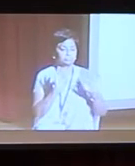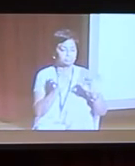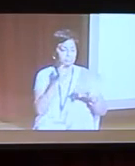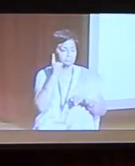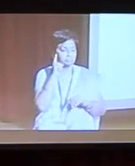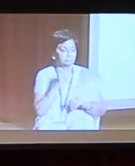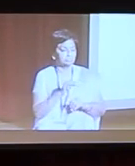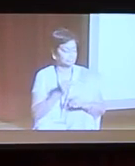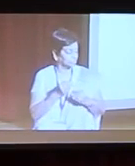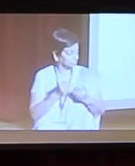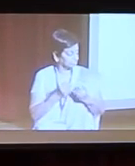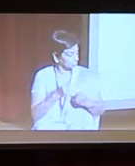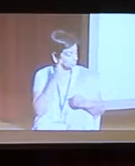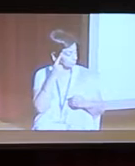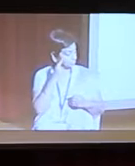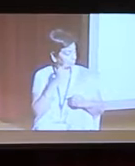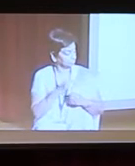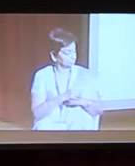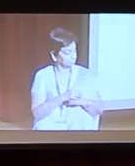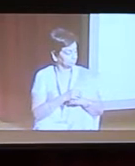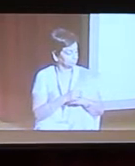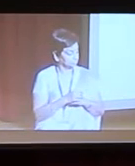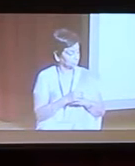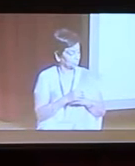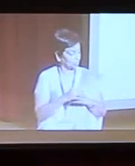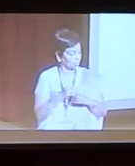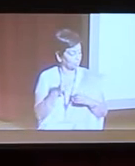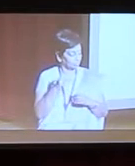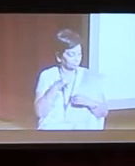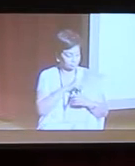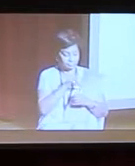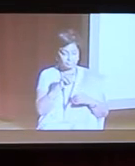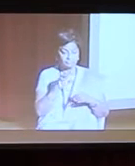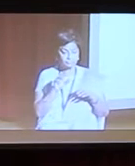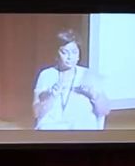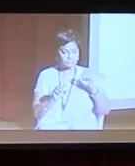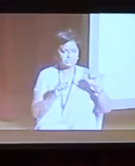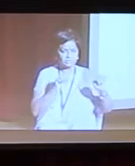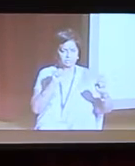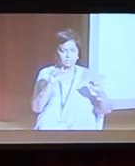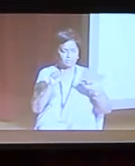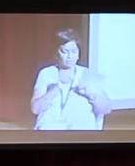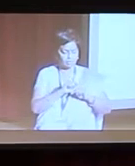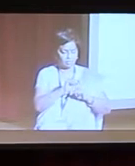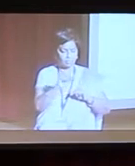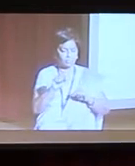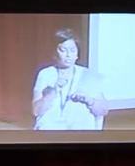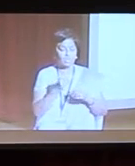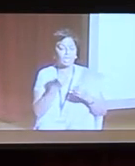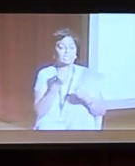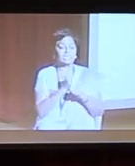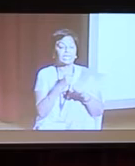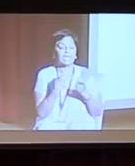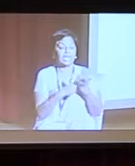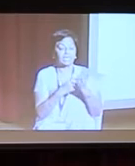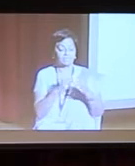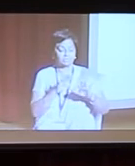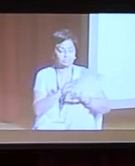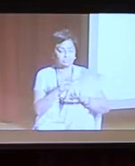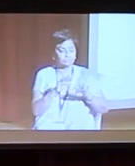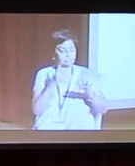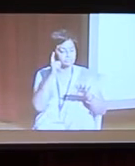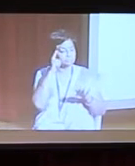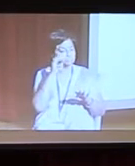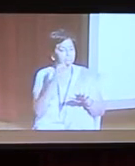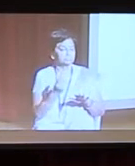of both hands and providing audio output after pressing a particular point of the graphics. The